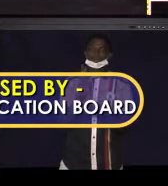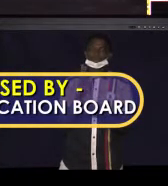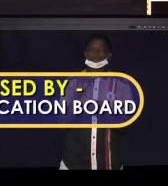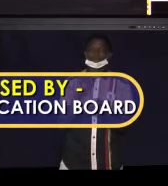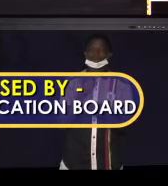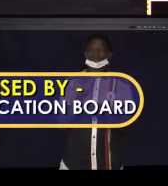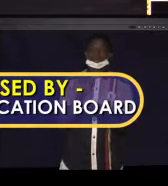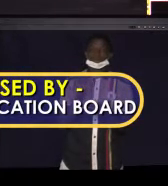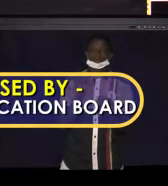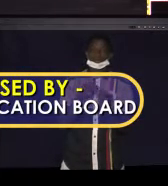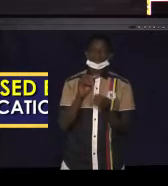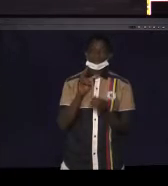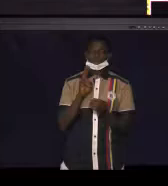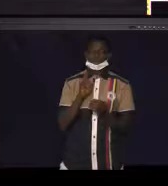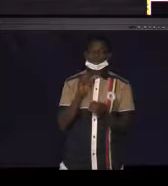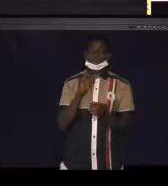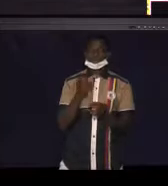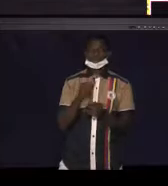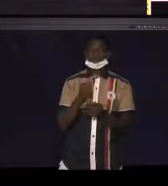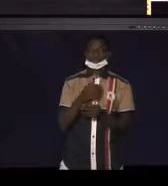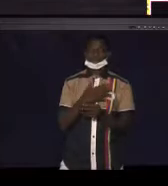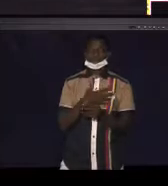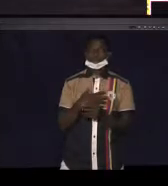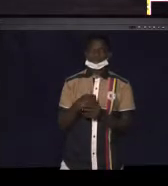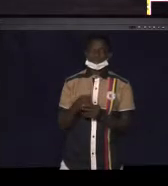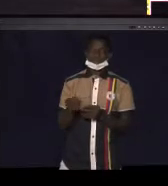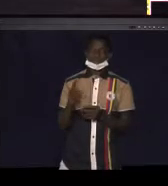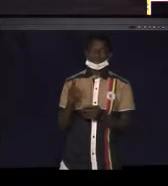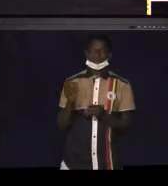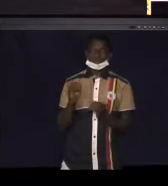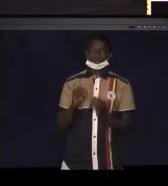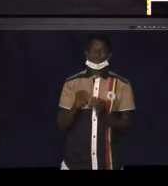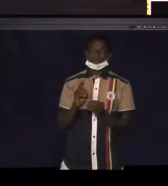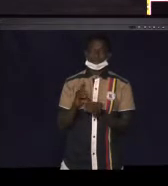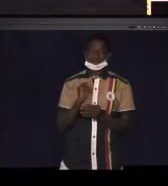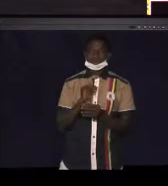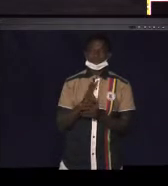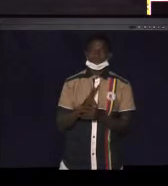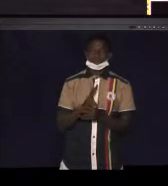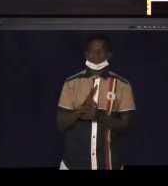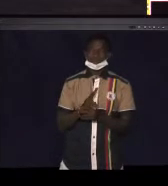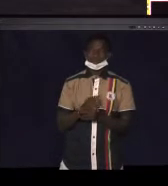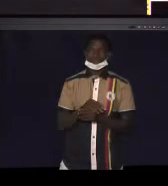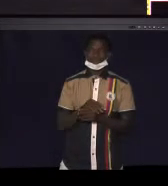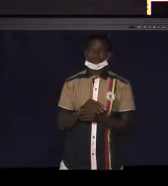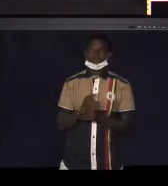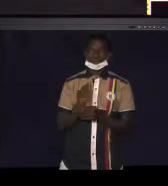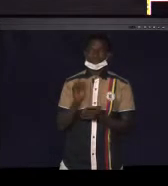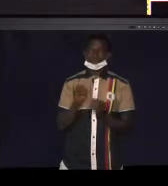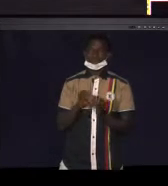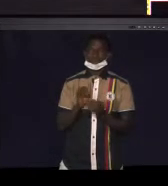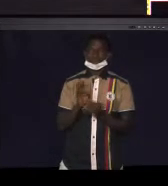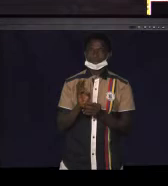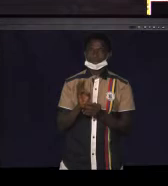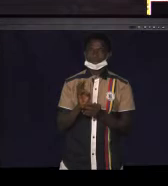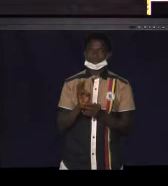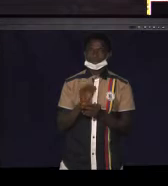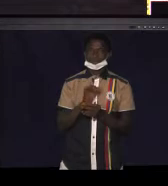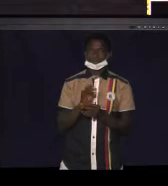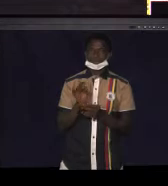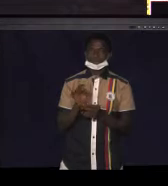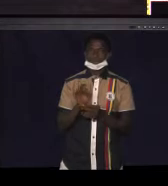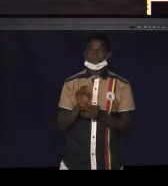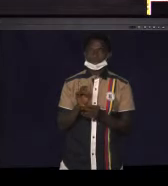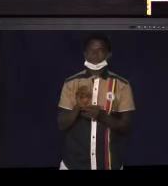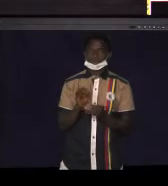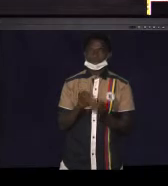is 8. 8 plus 2 is 10. Regroup 1. 1 plus 1 is 2. Specifically, 1 plus 7 is 8.